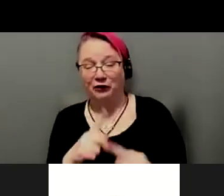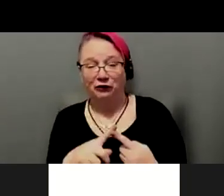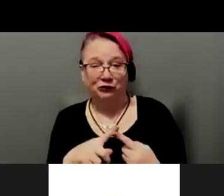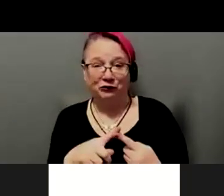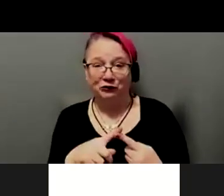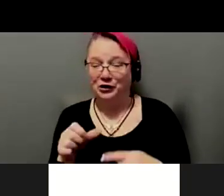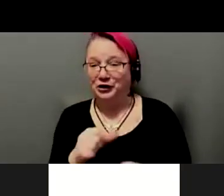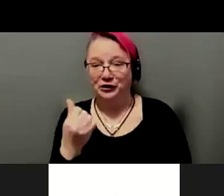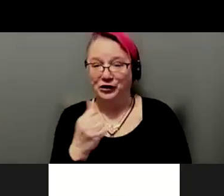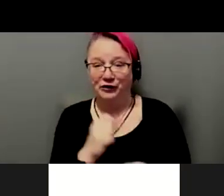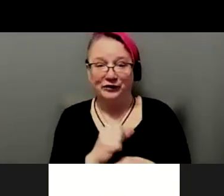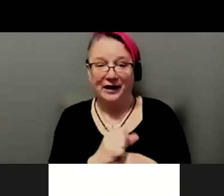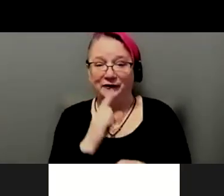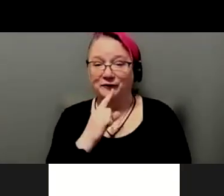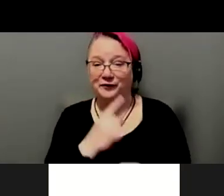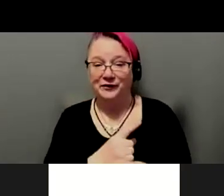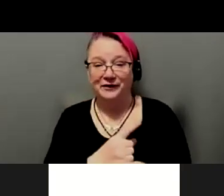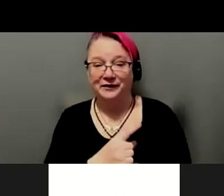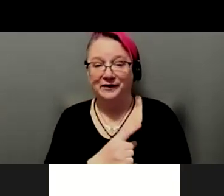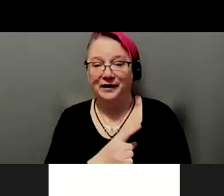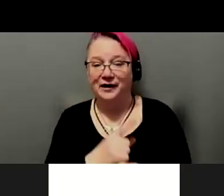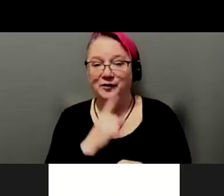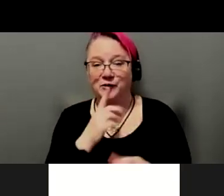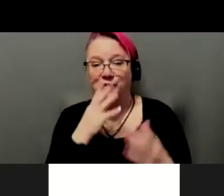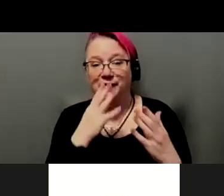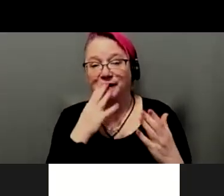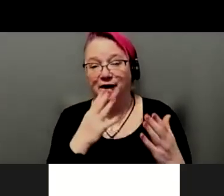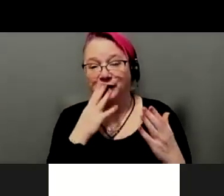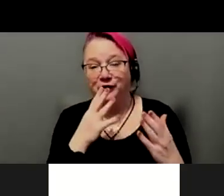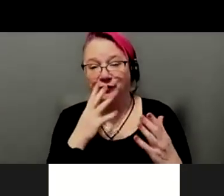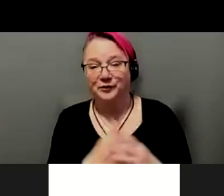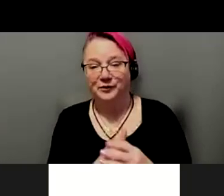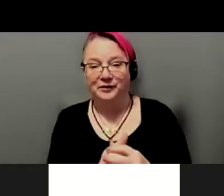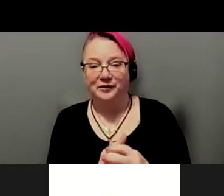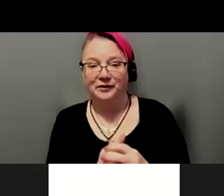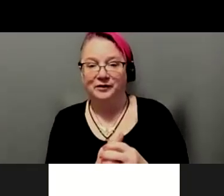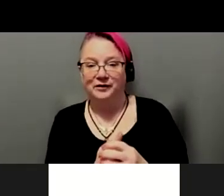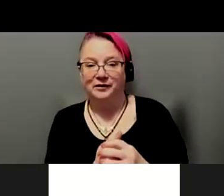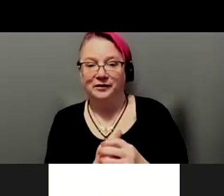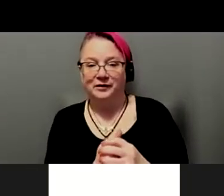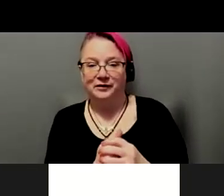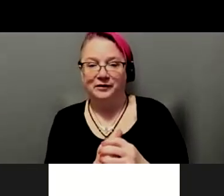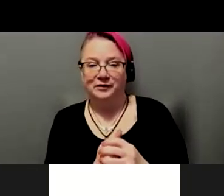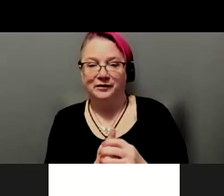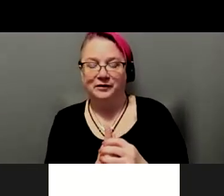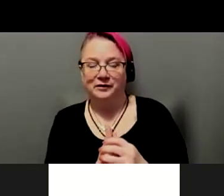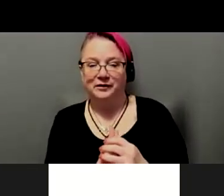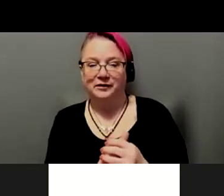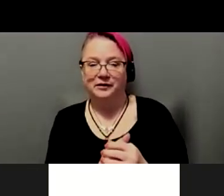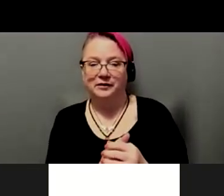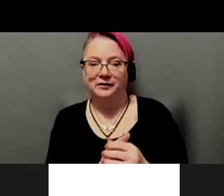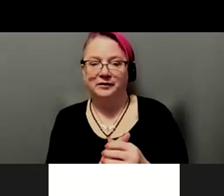other tasks for the day, we're so grateful that you were able to join us. Could things in the chat be shared to us in the